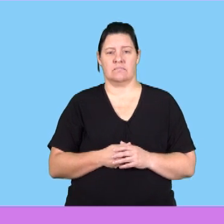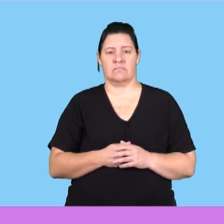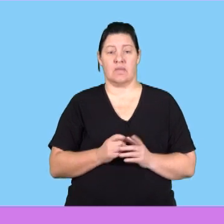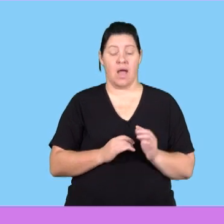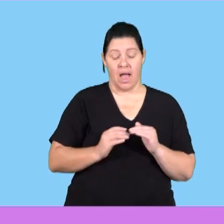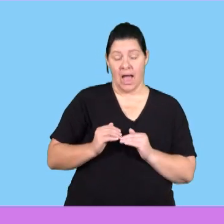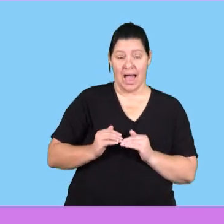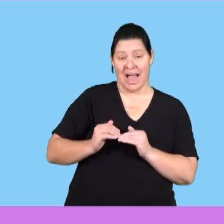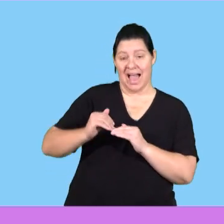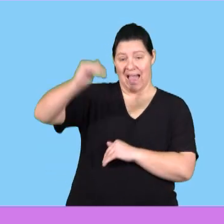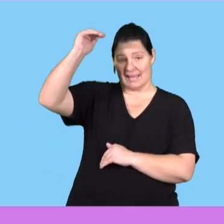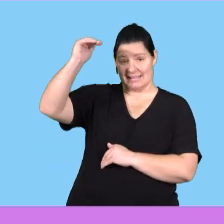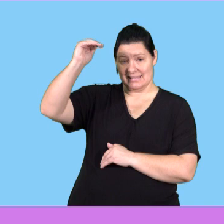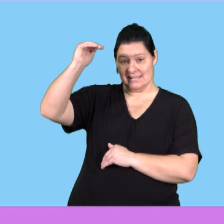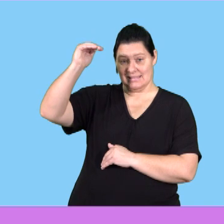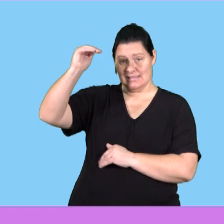the highest